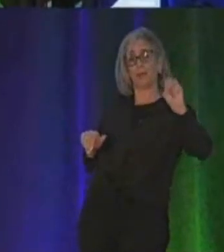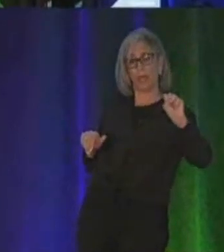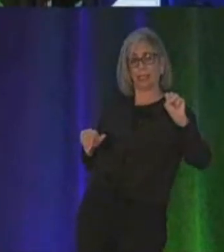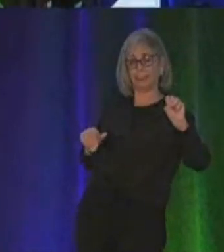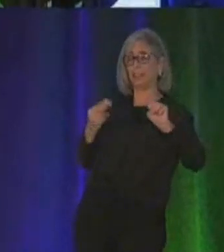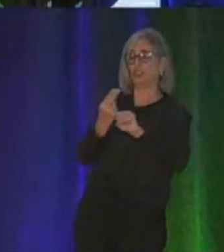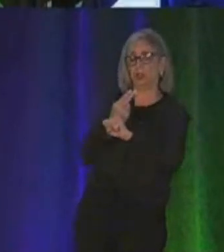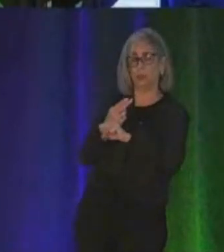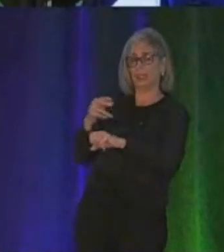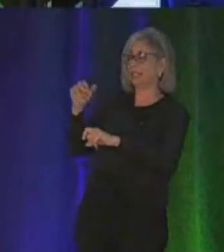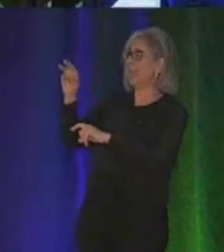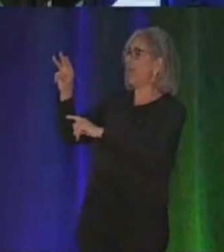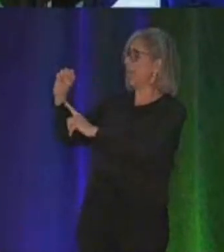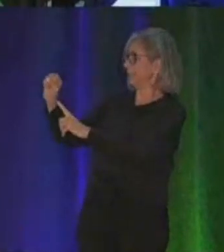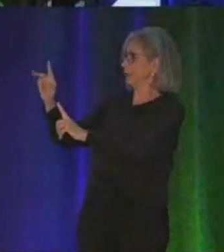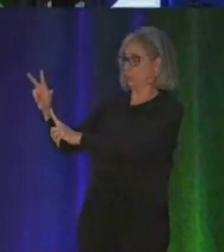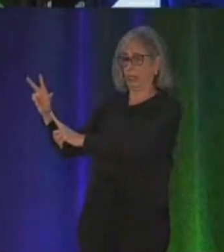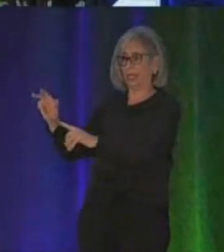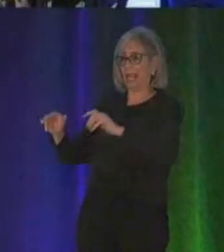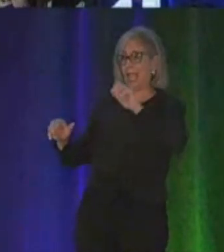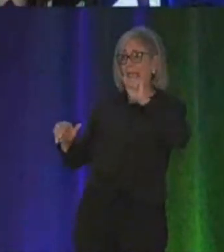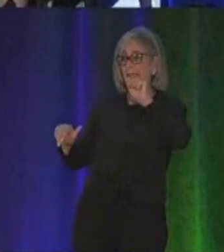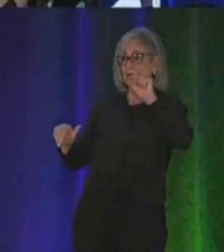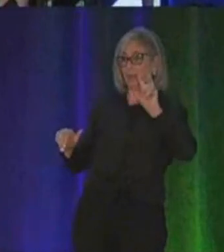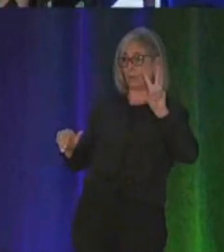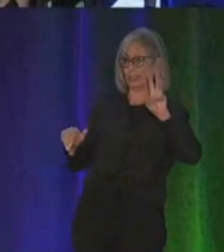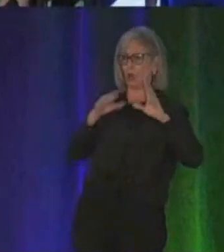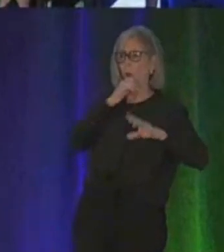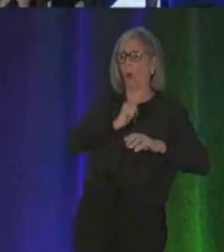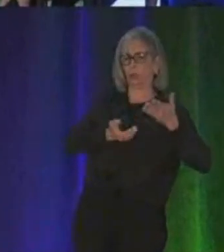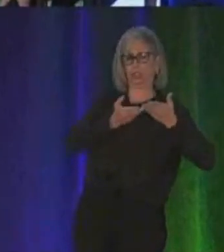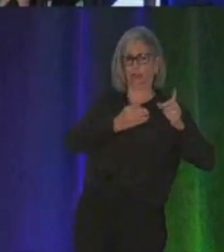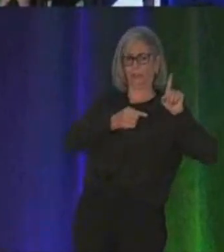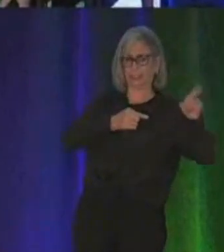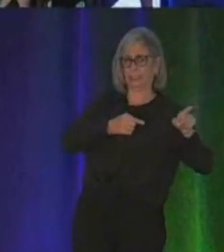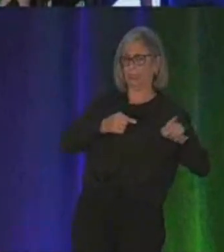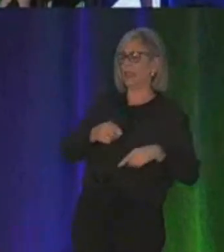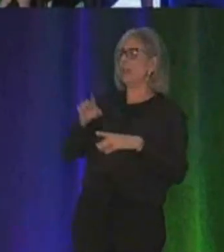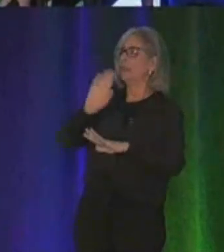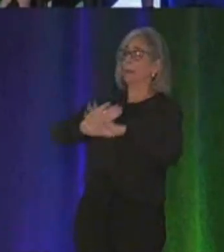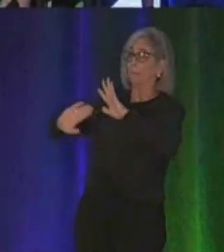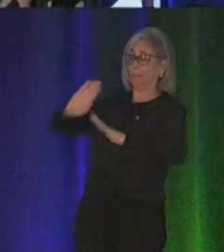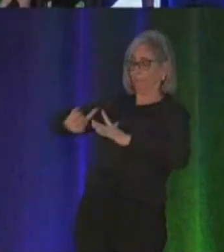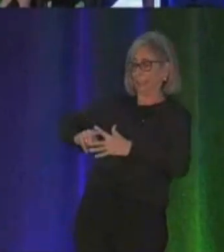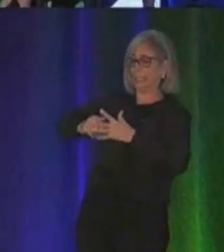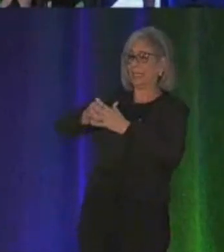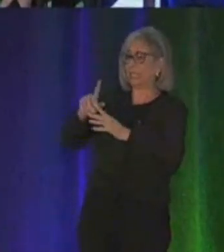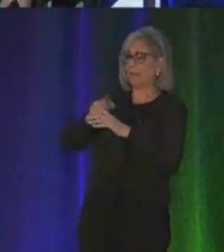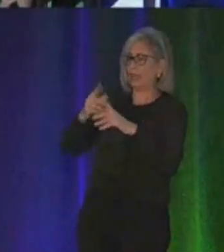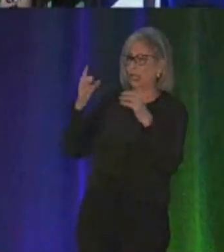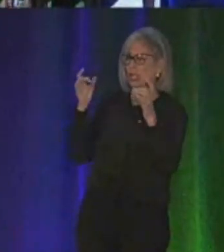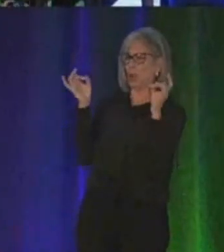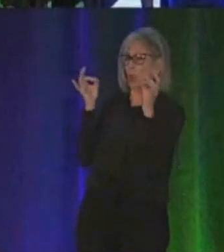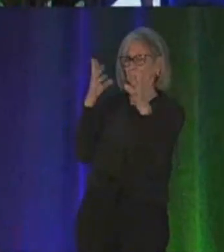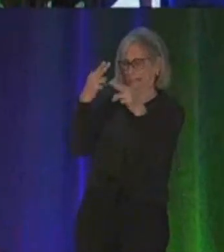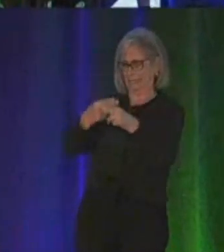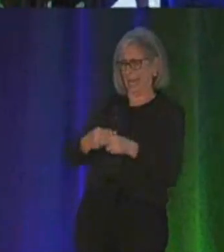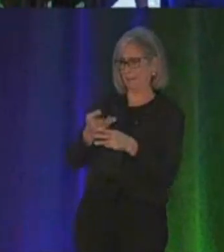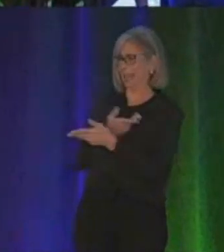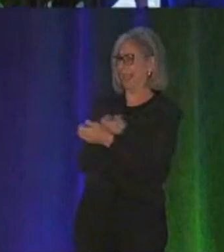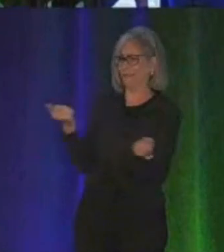S3 before. So S3 is one of AWS's oldest services. It was the beginning of them terribly naming